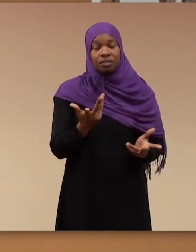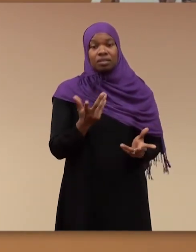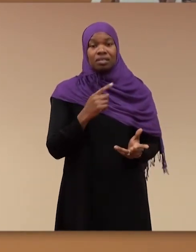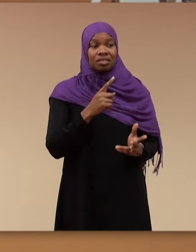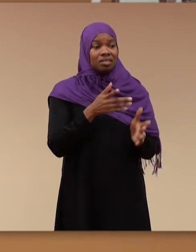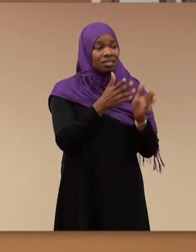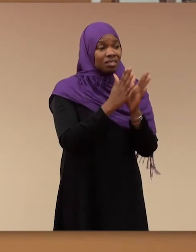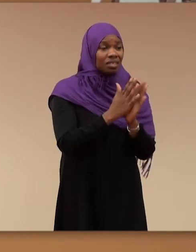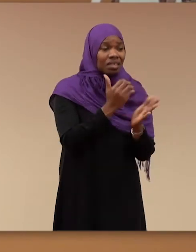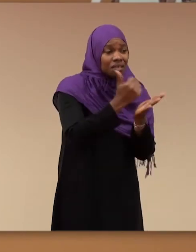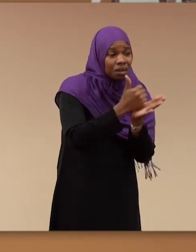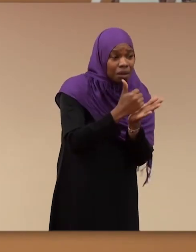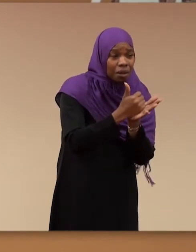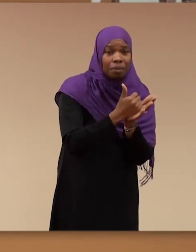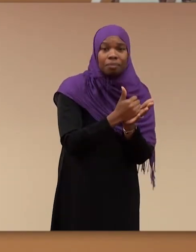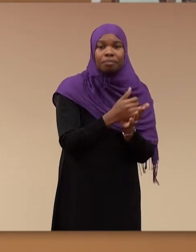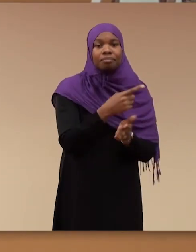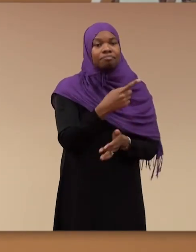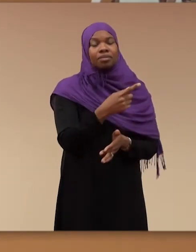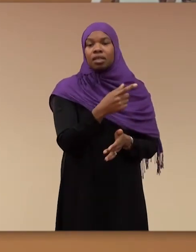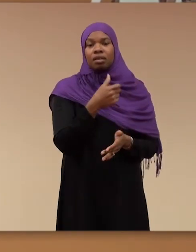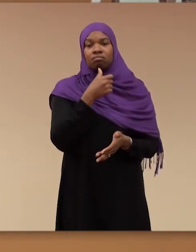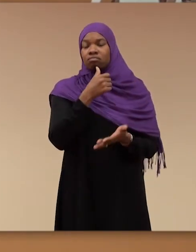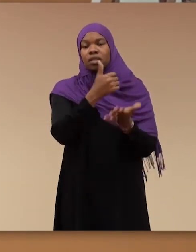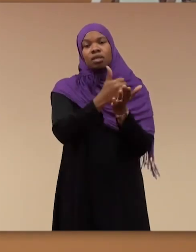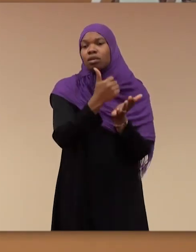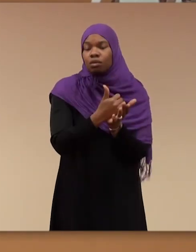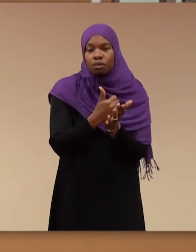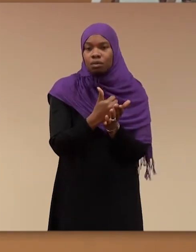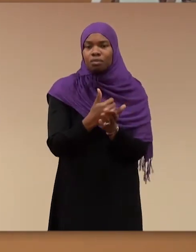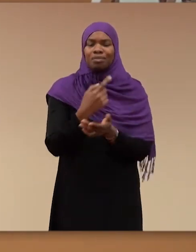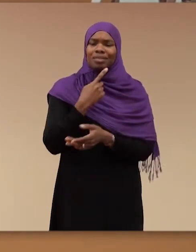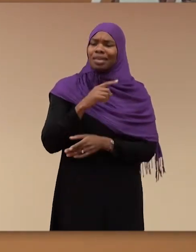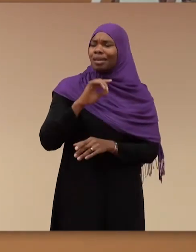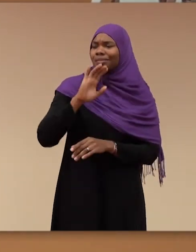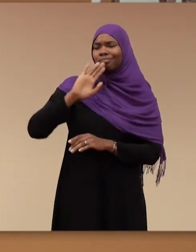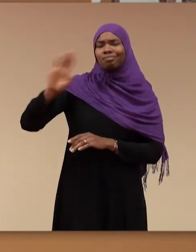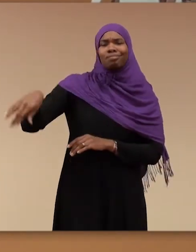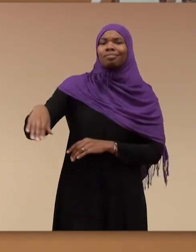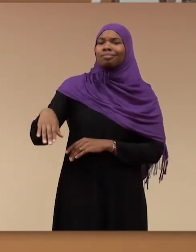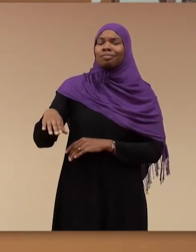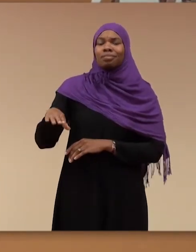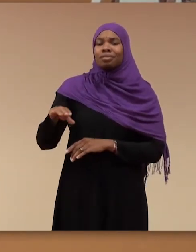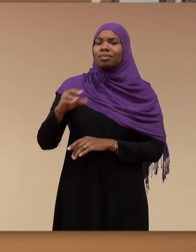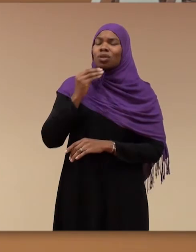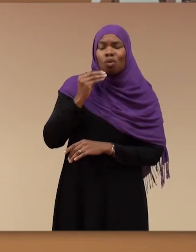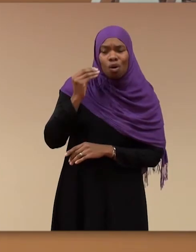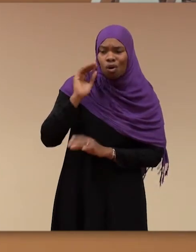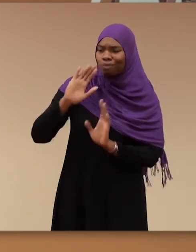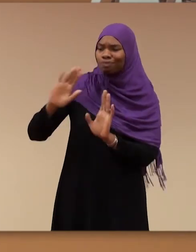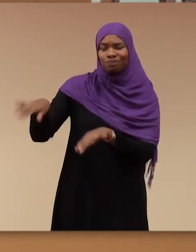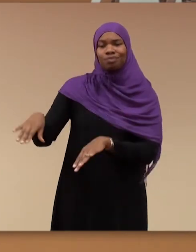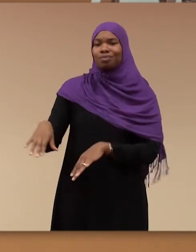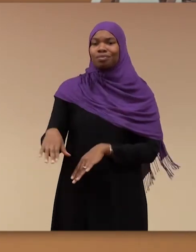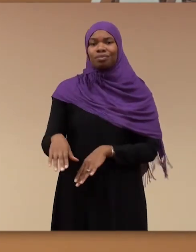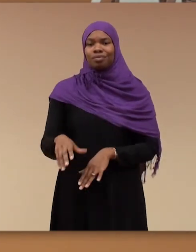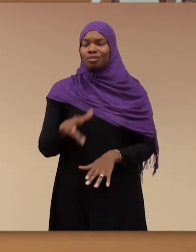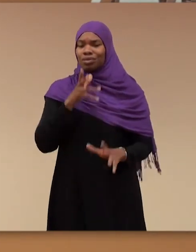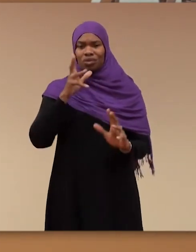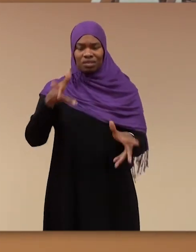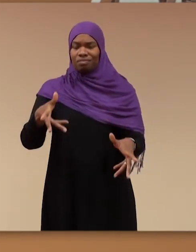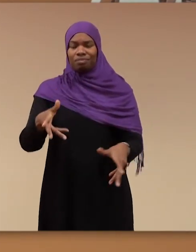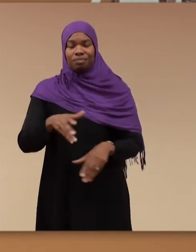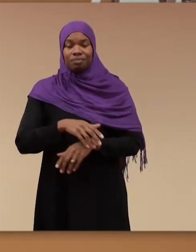nothing and go home. But there is good people in Quraysh. Those were